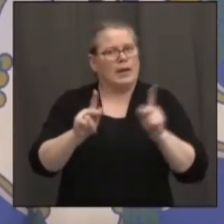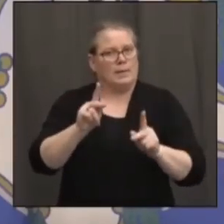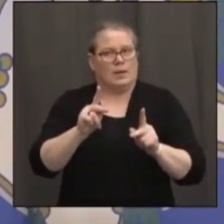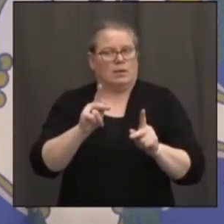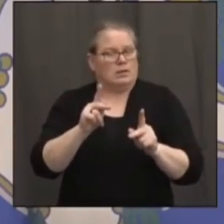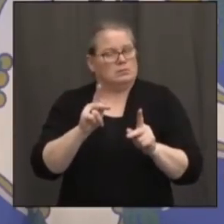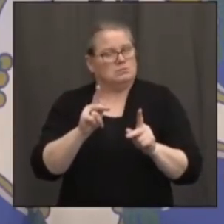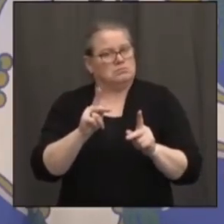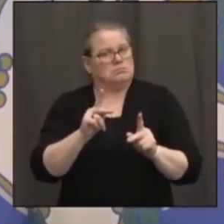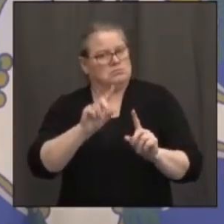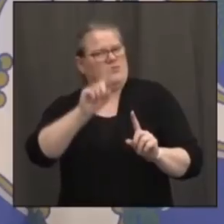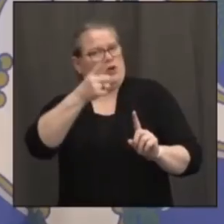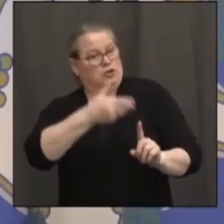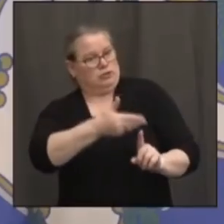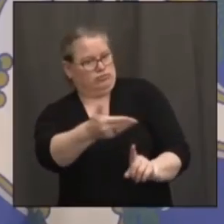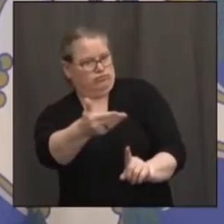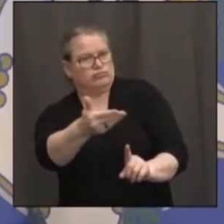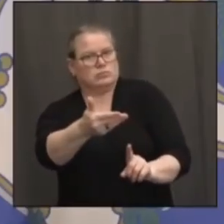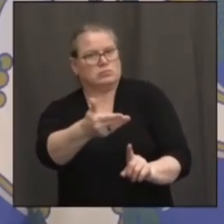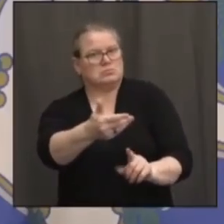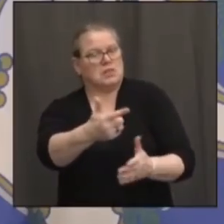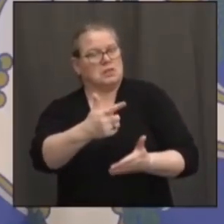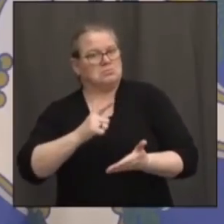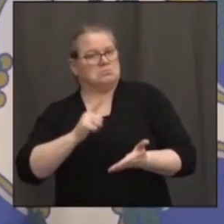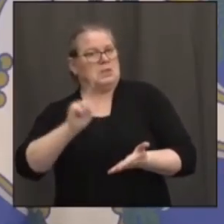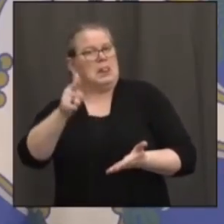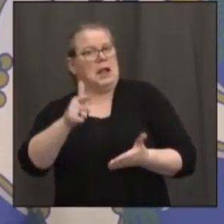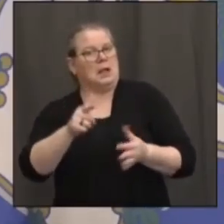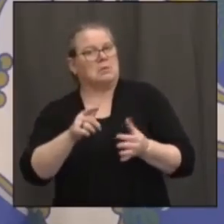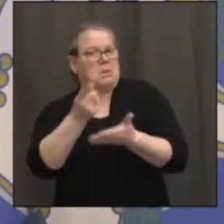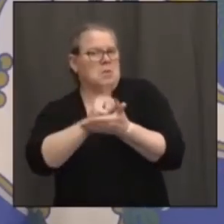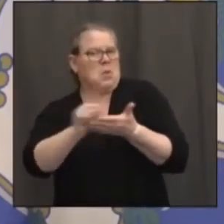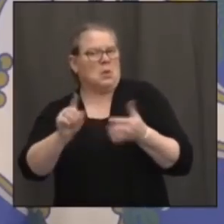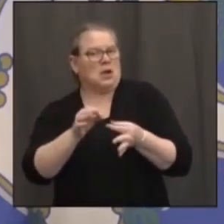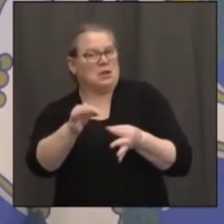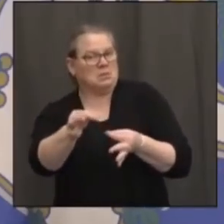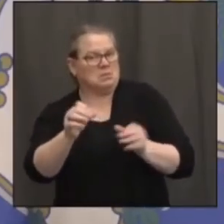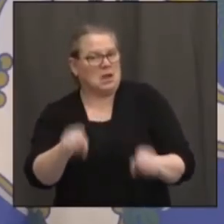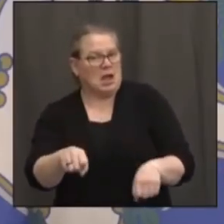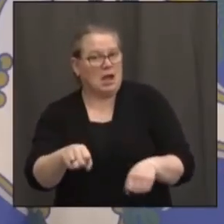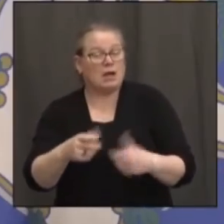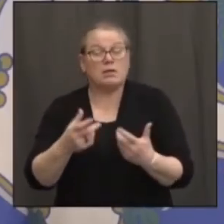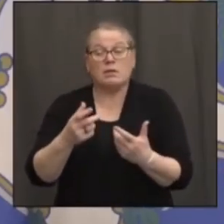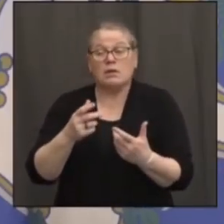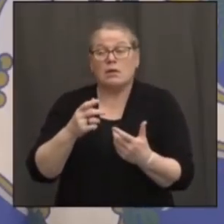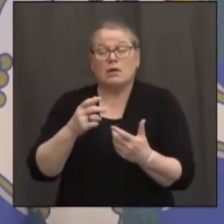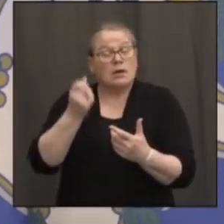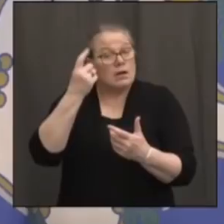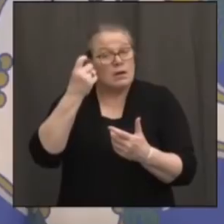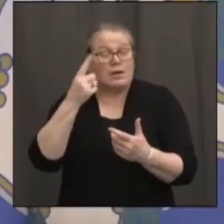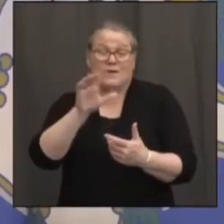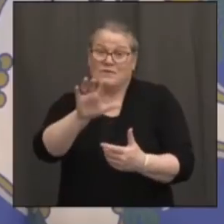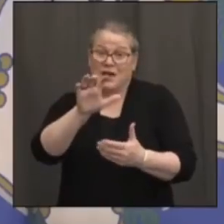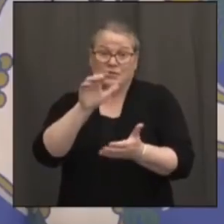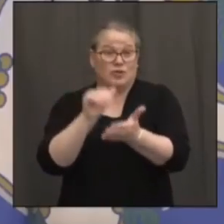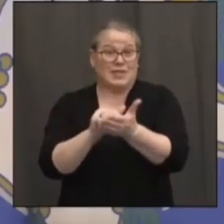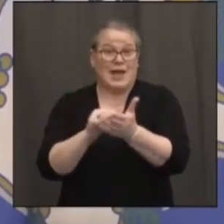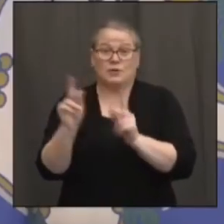be certainly appropriate. But look, I think we've got about 500,000 people all going for